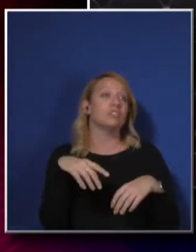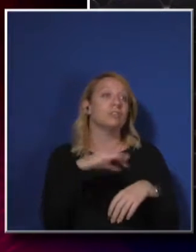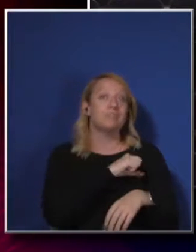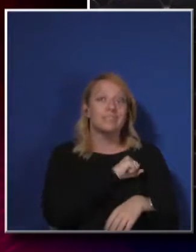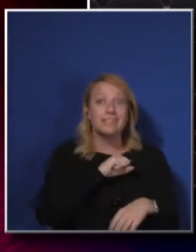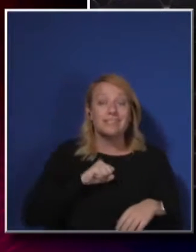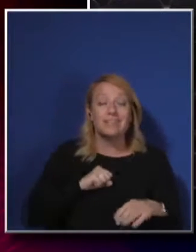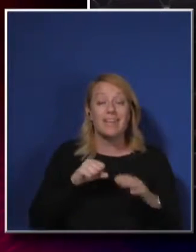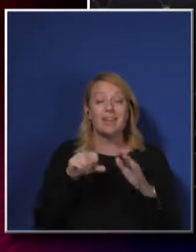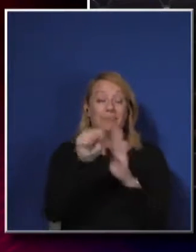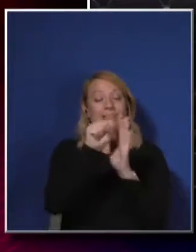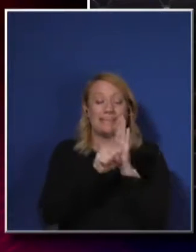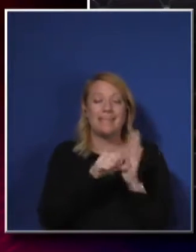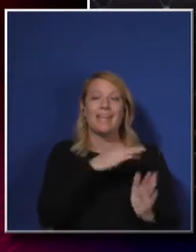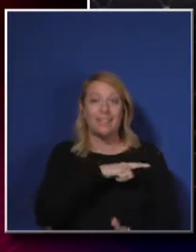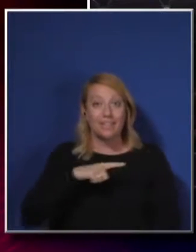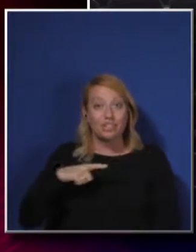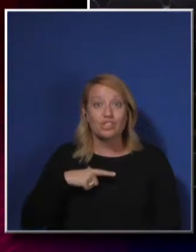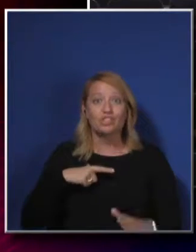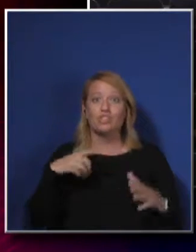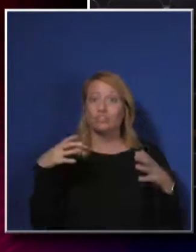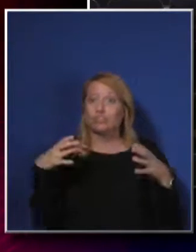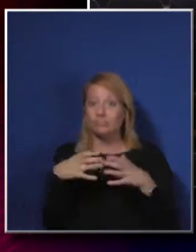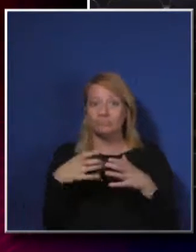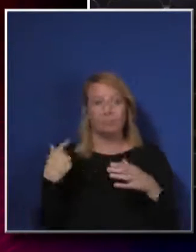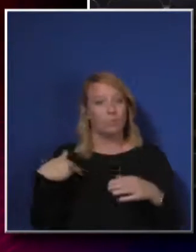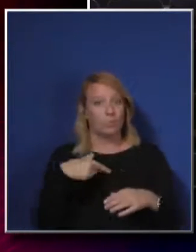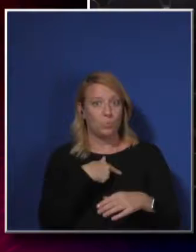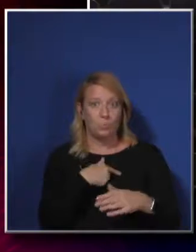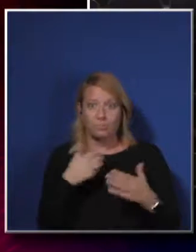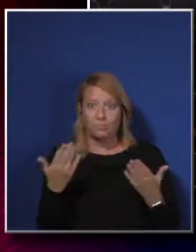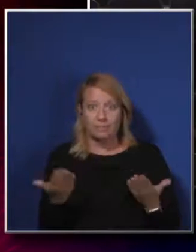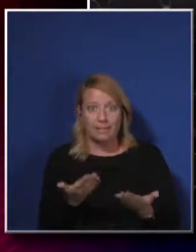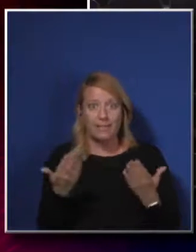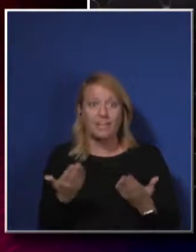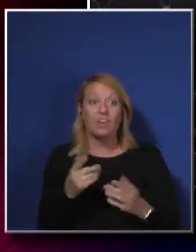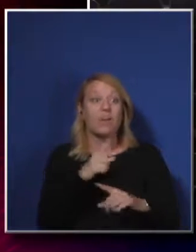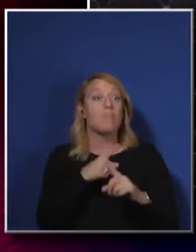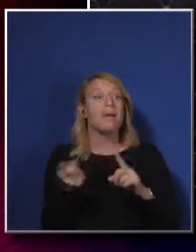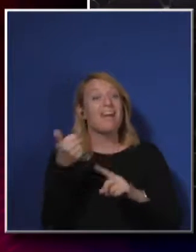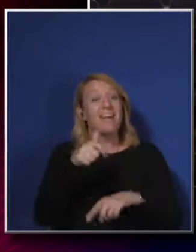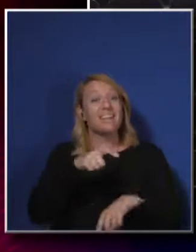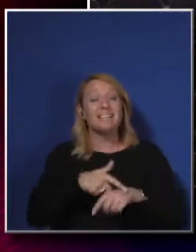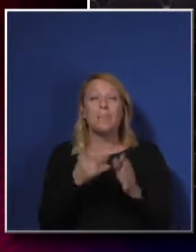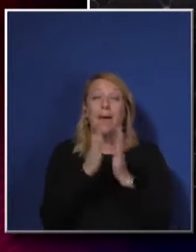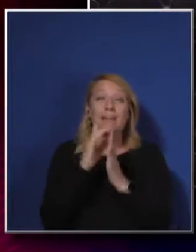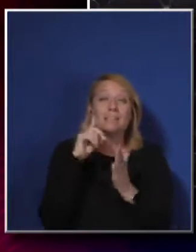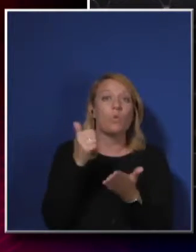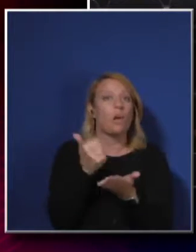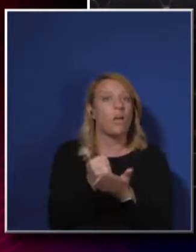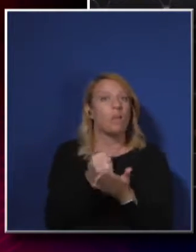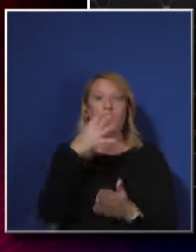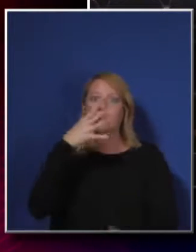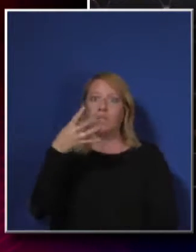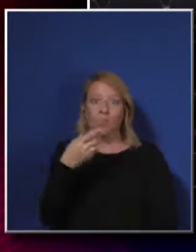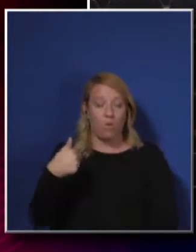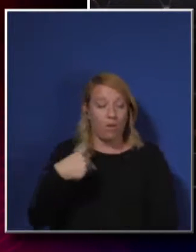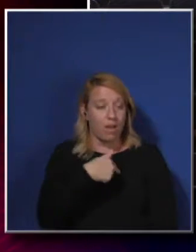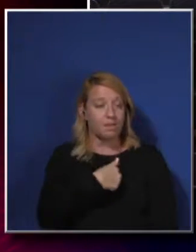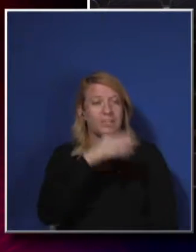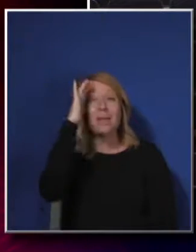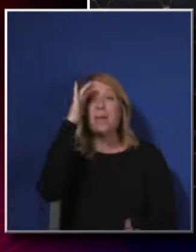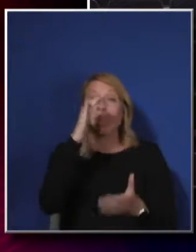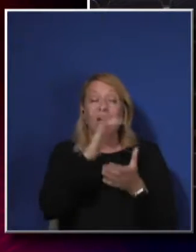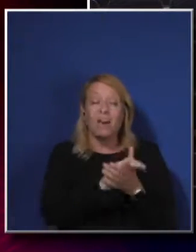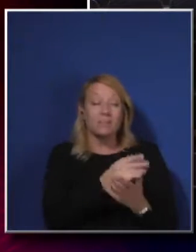together. And every ask those individuals have made of this organization has been ignored. This year, my husband and I have provided more than adequate evidence